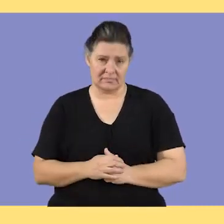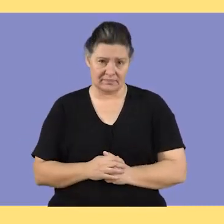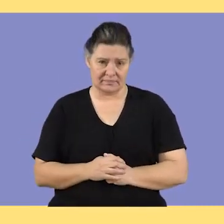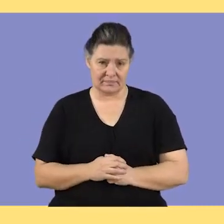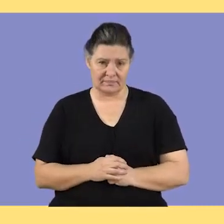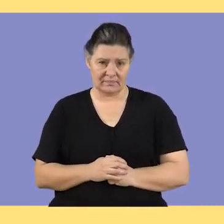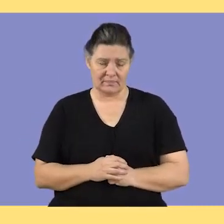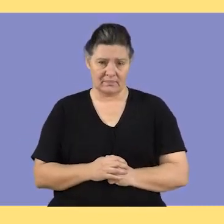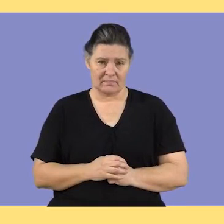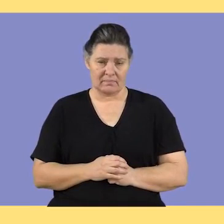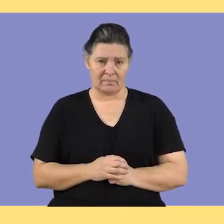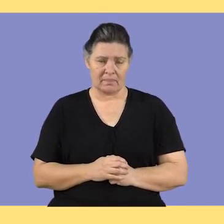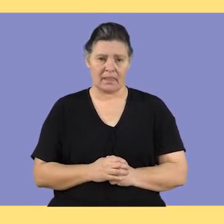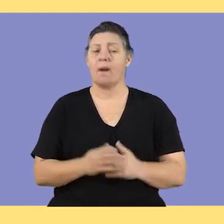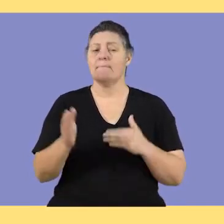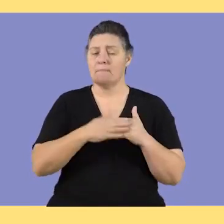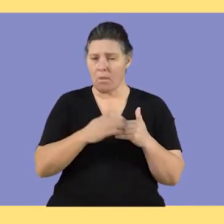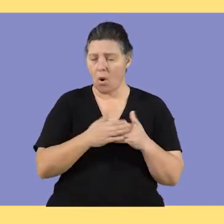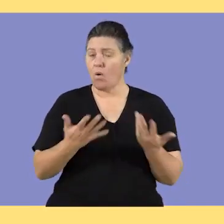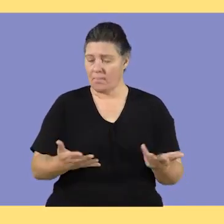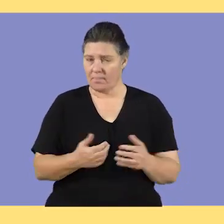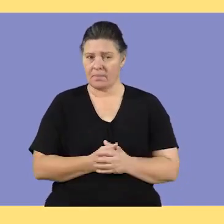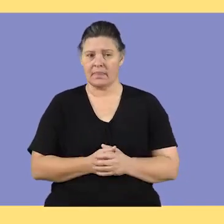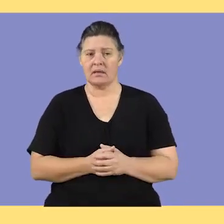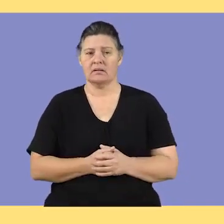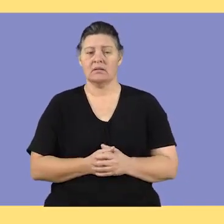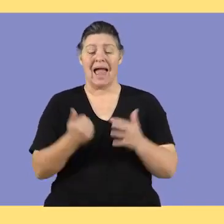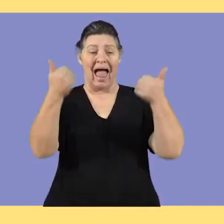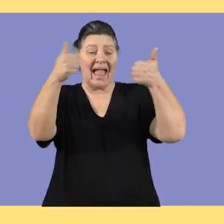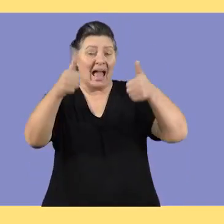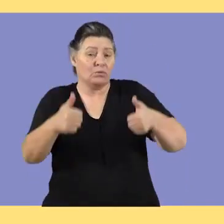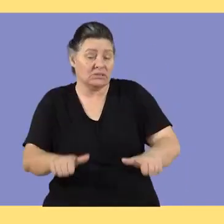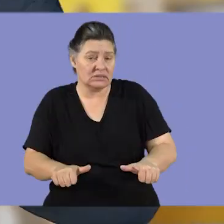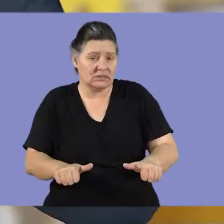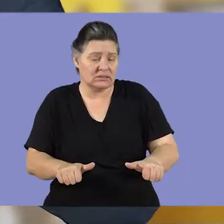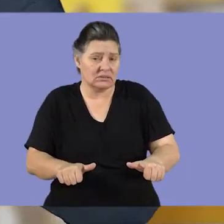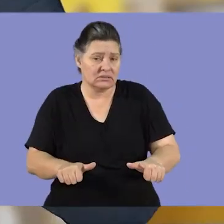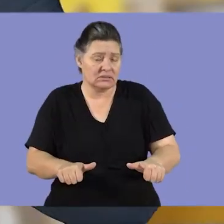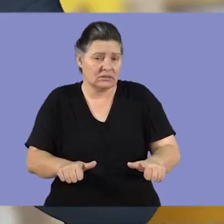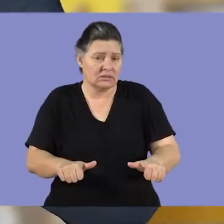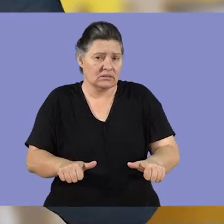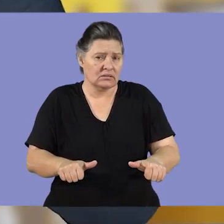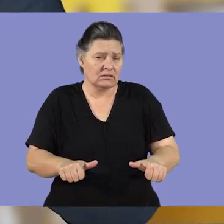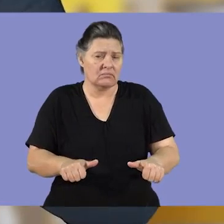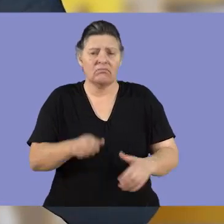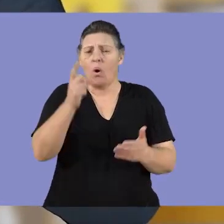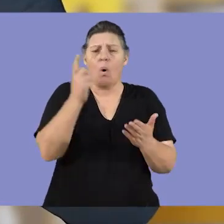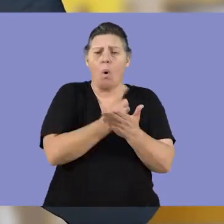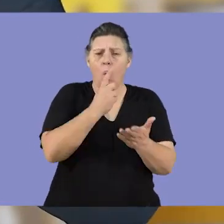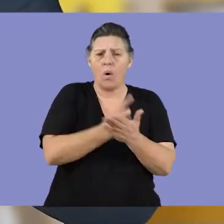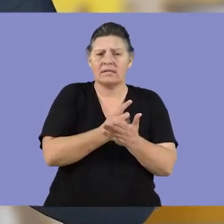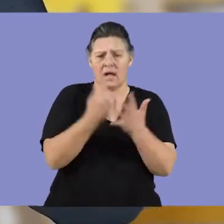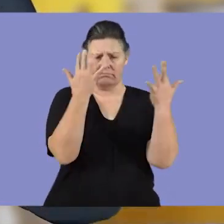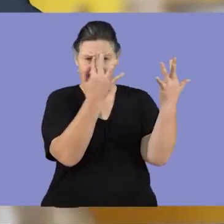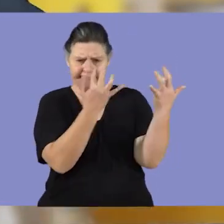want. All right, I'm going to break it further again. In accounting, you will always